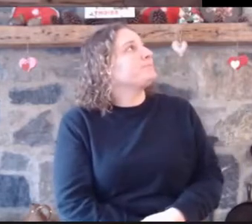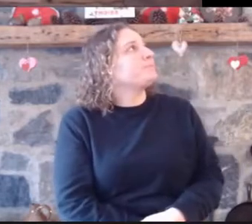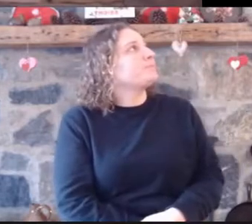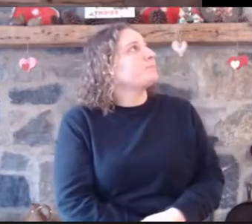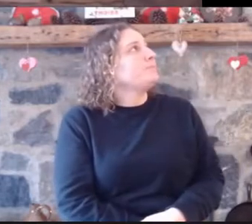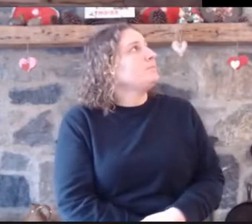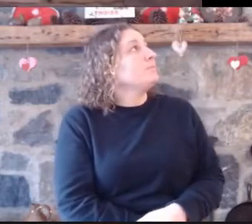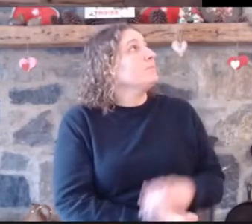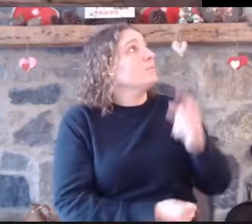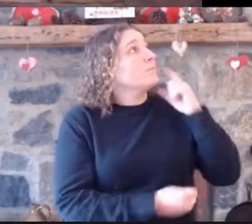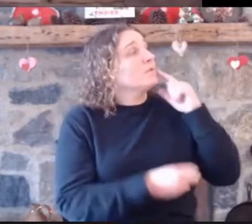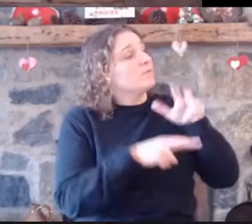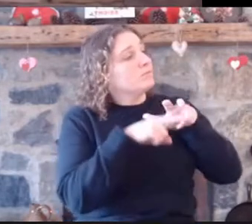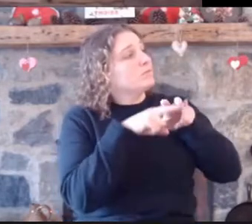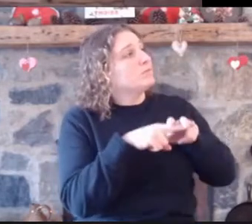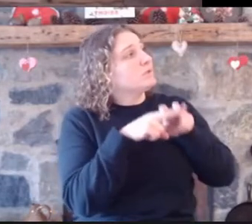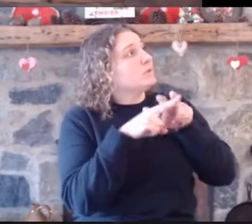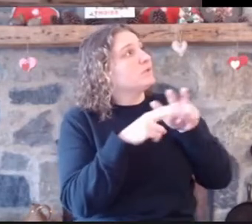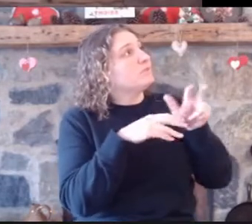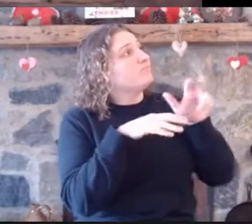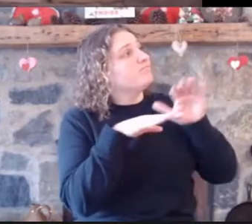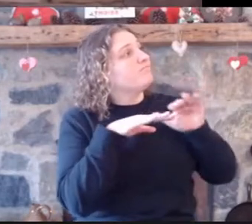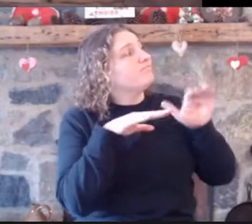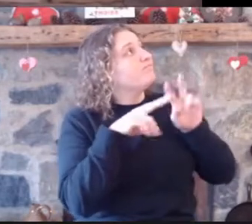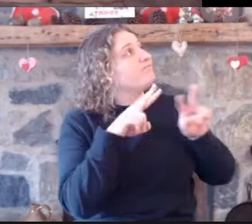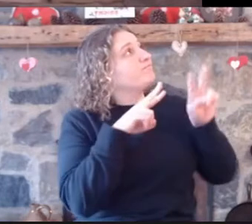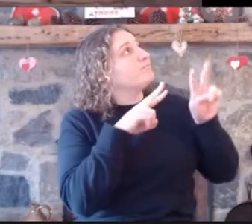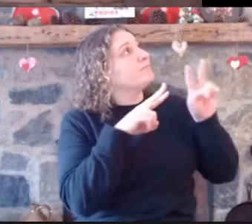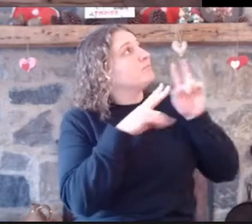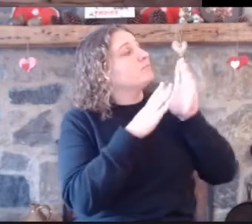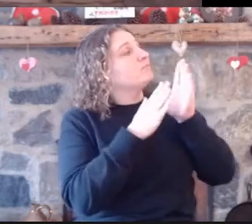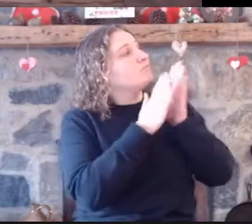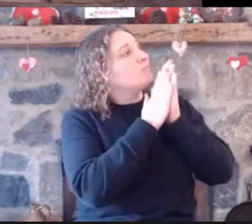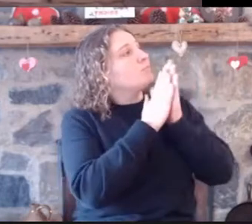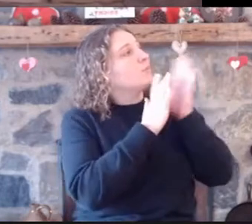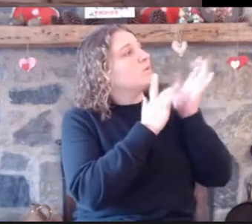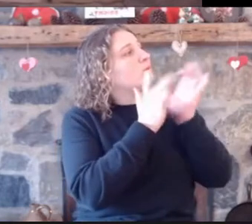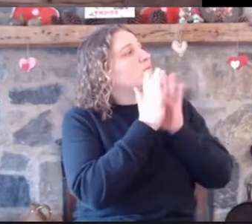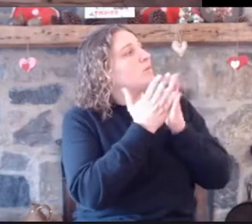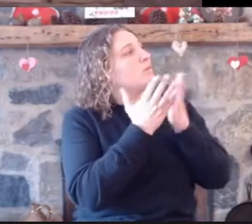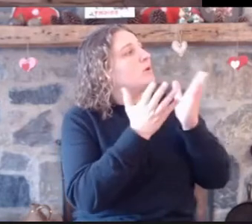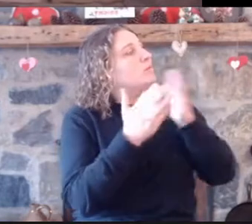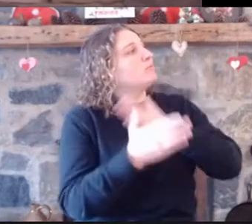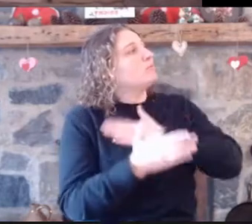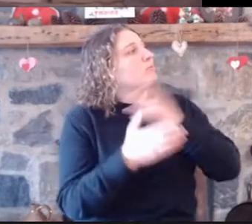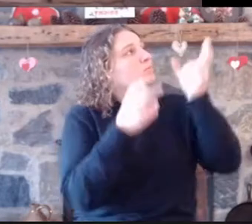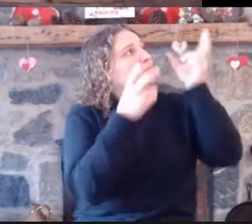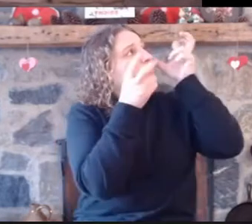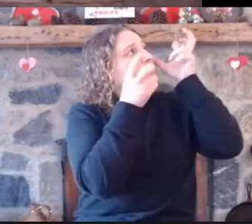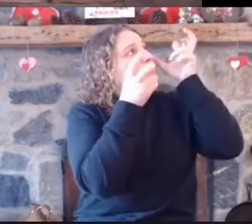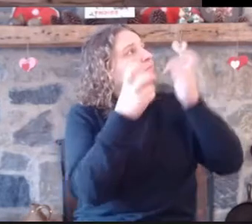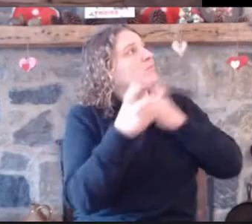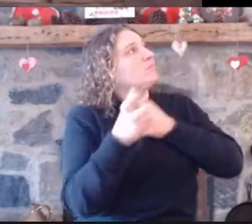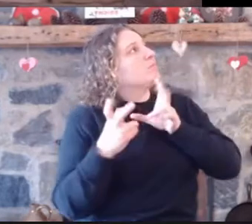And so we sit at your feet. We pray your word would open to every heart that's here, every heart that's listening.